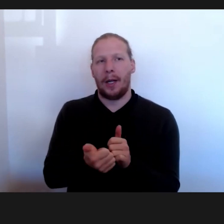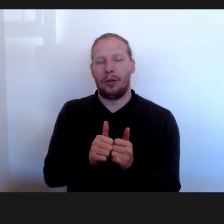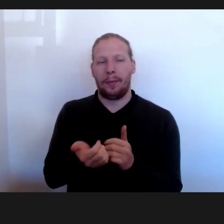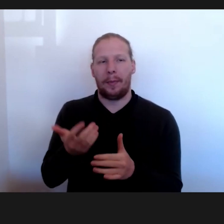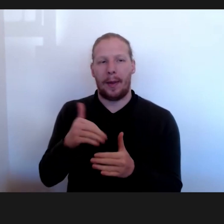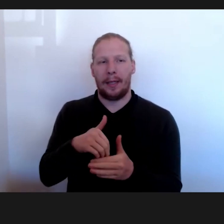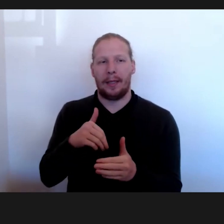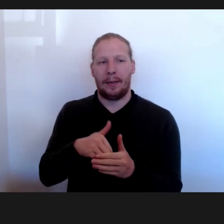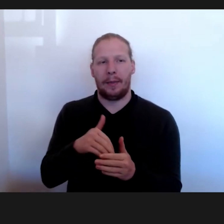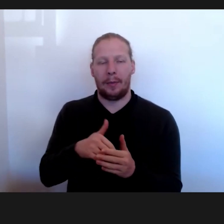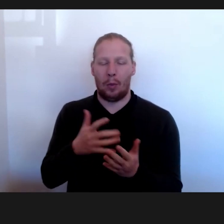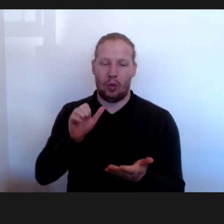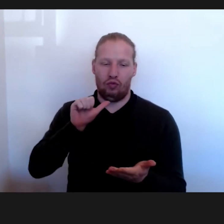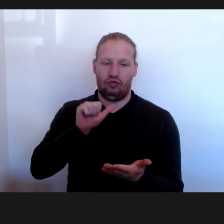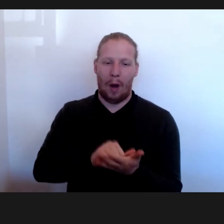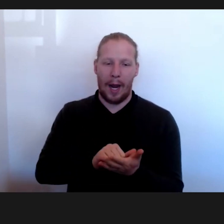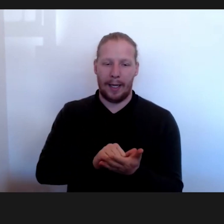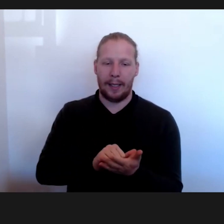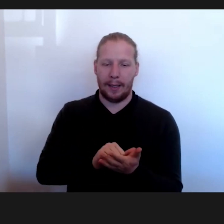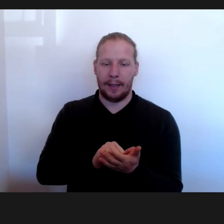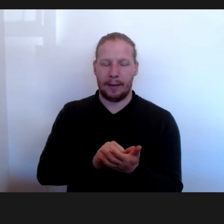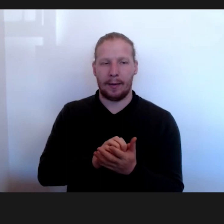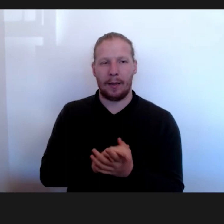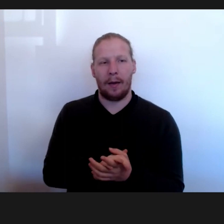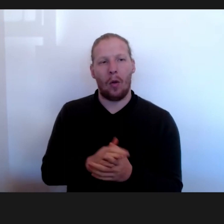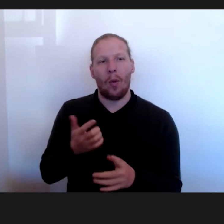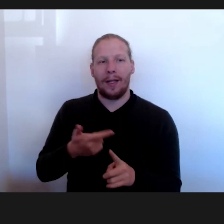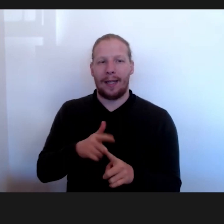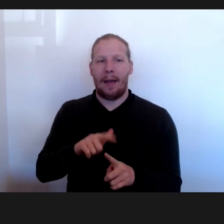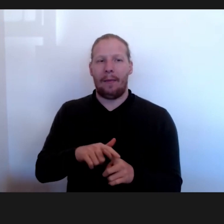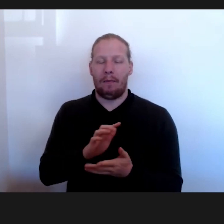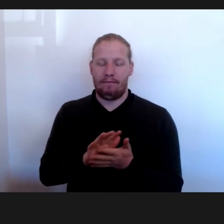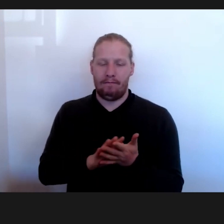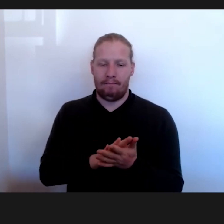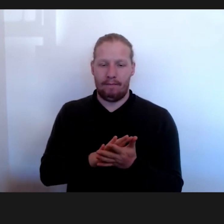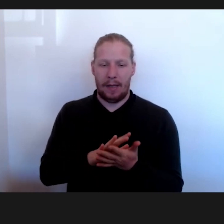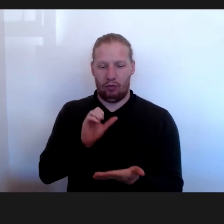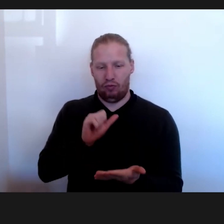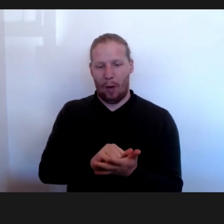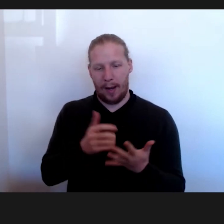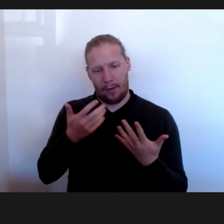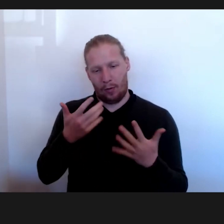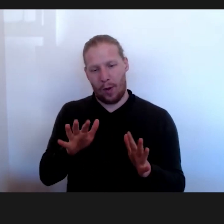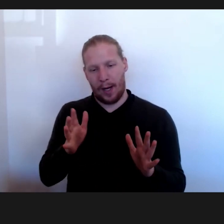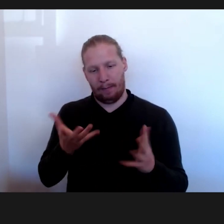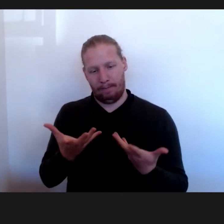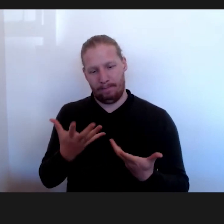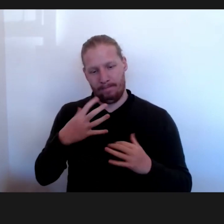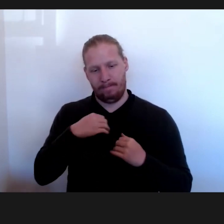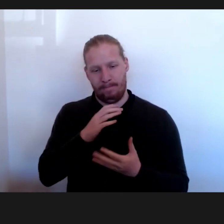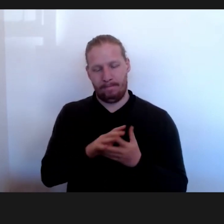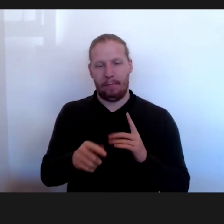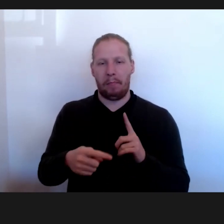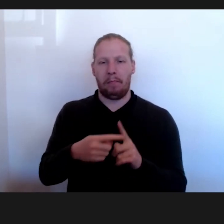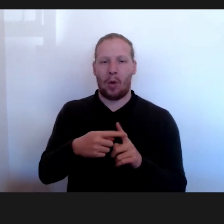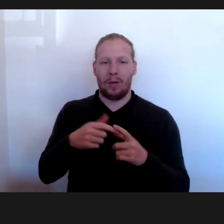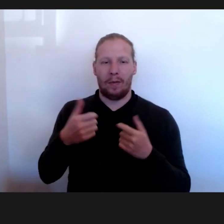was done right, leading to positive outcomes, and reflect on why that was.